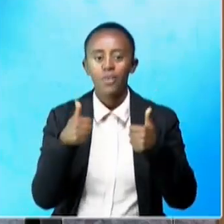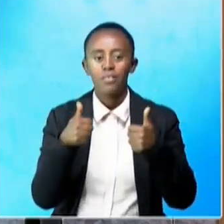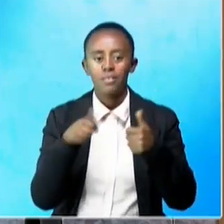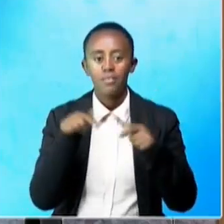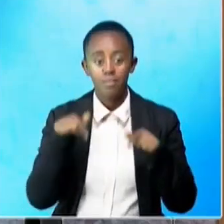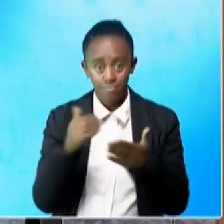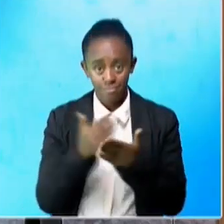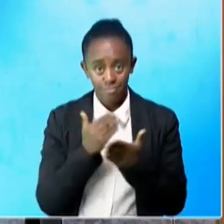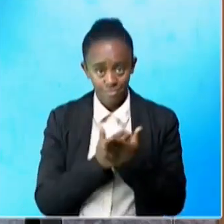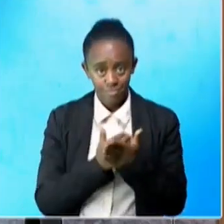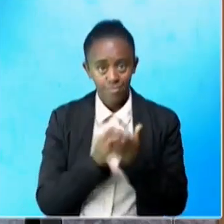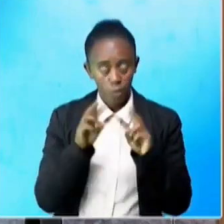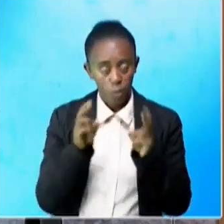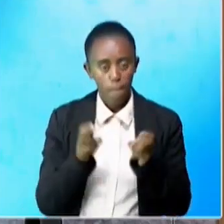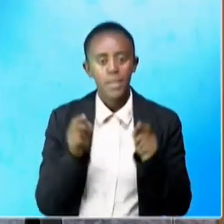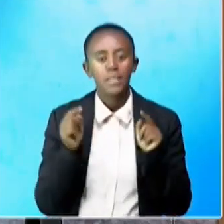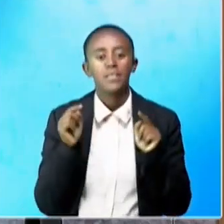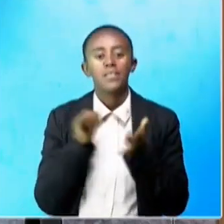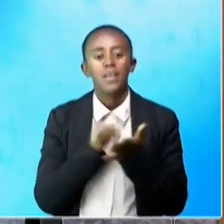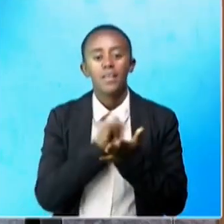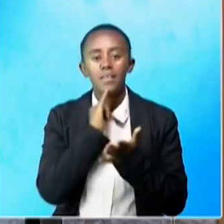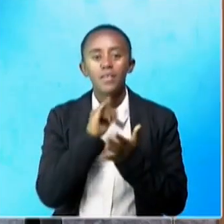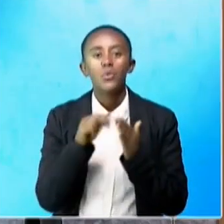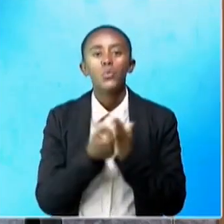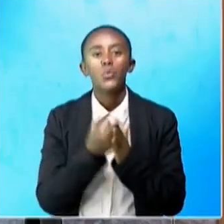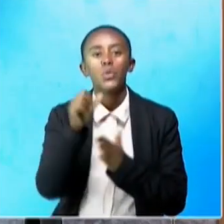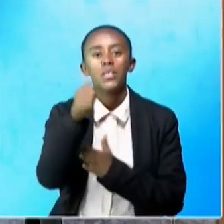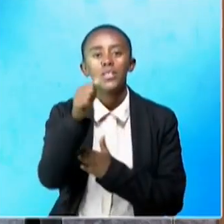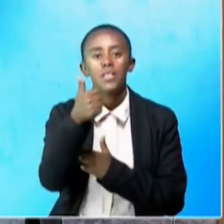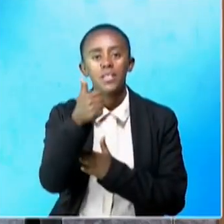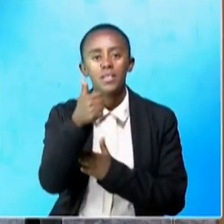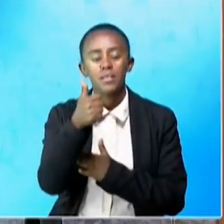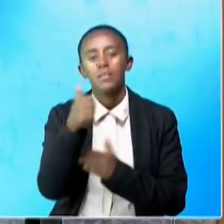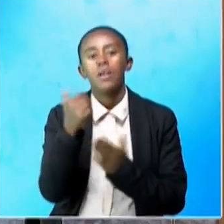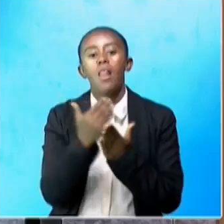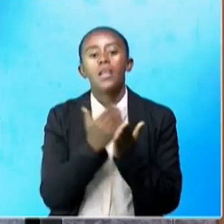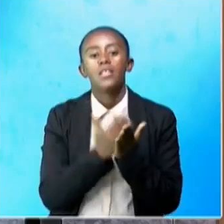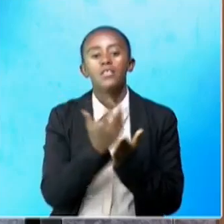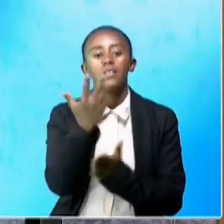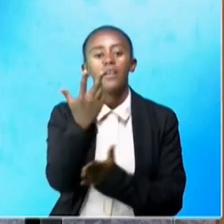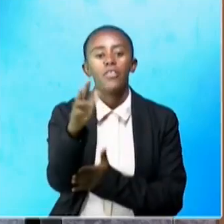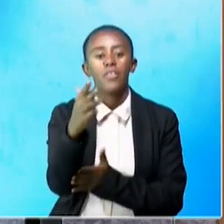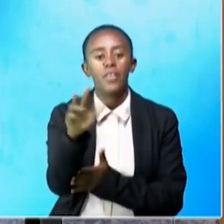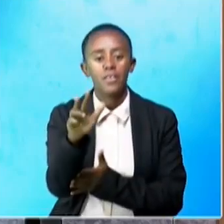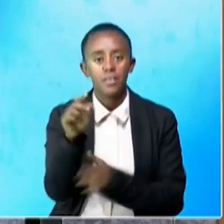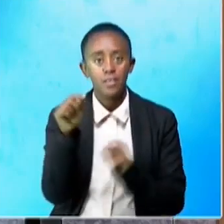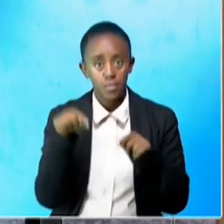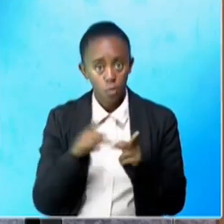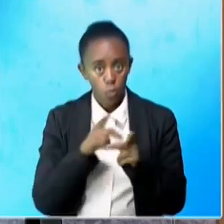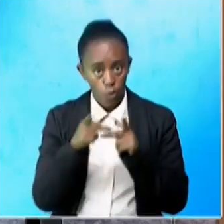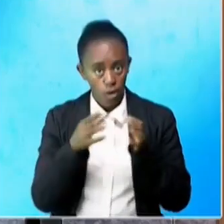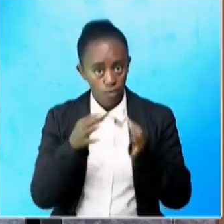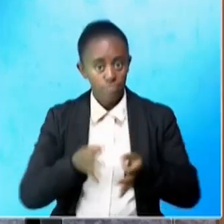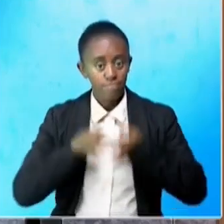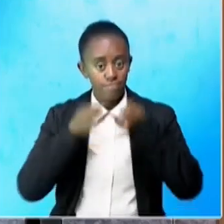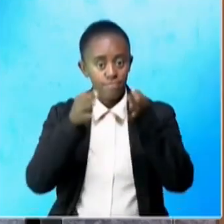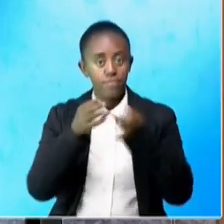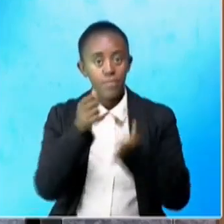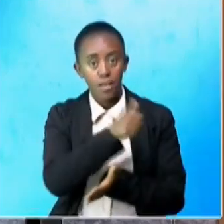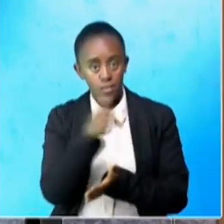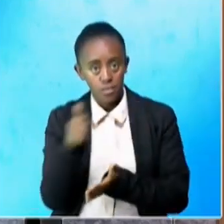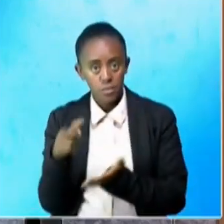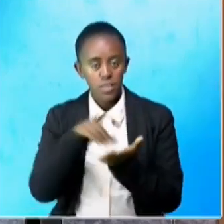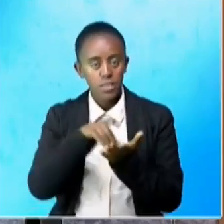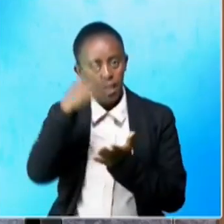our lesson topic is that is Unit 10, Lesson 13. This program is brought to you by Addis Ababa